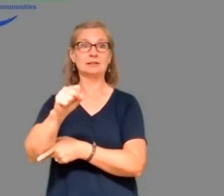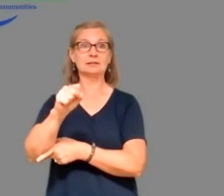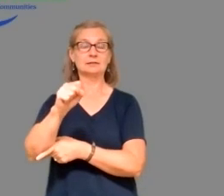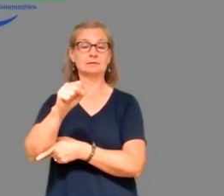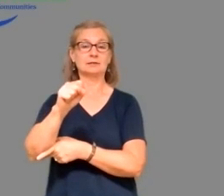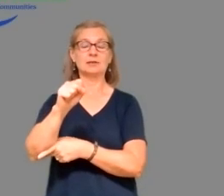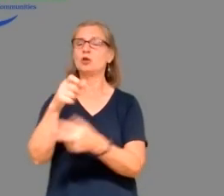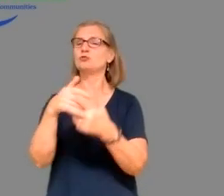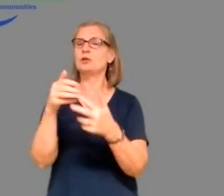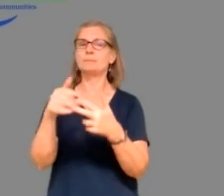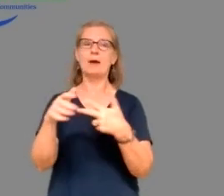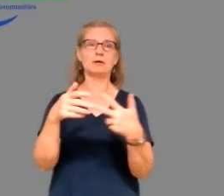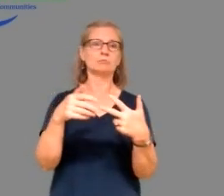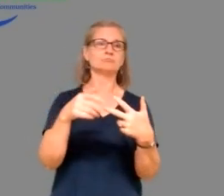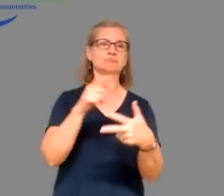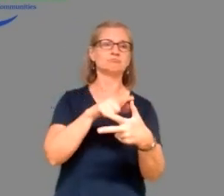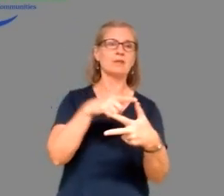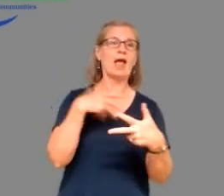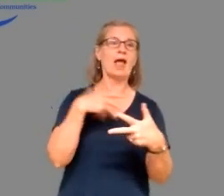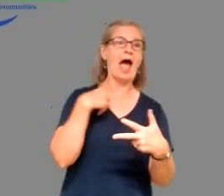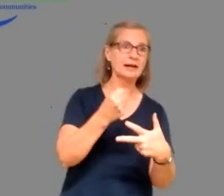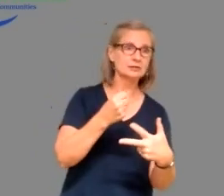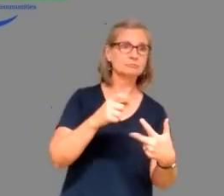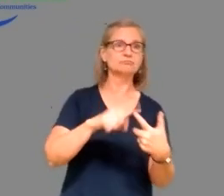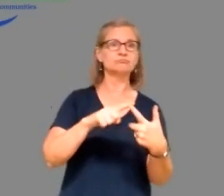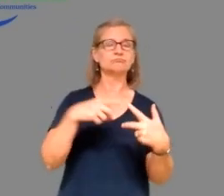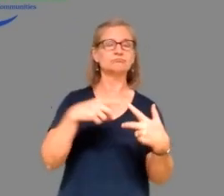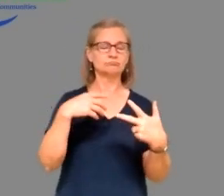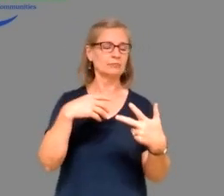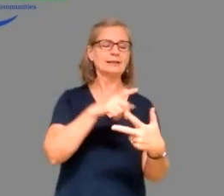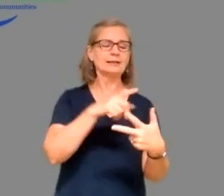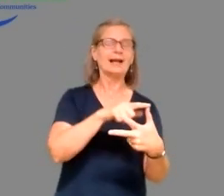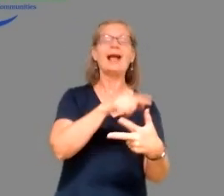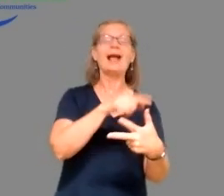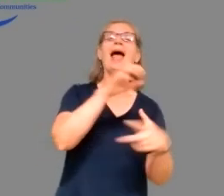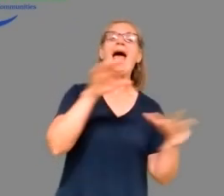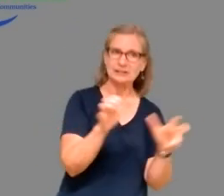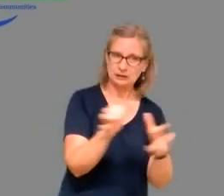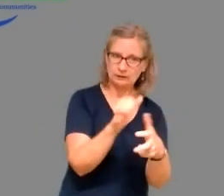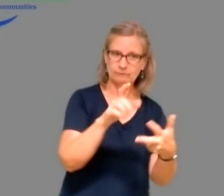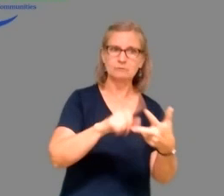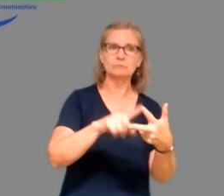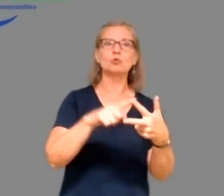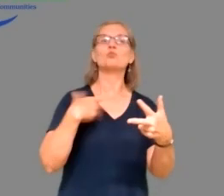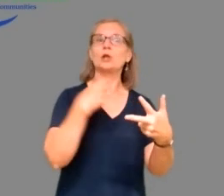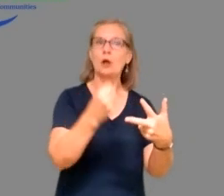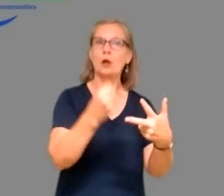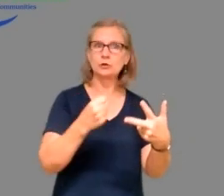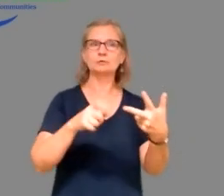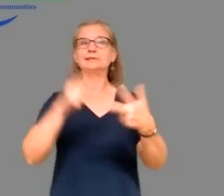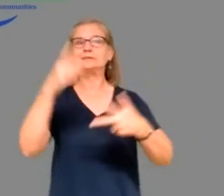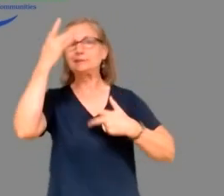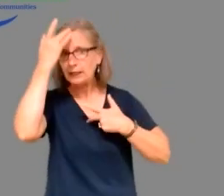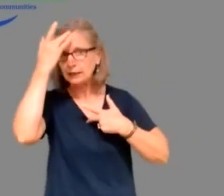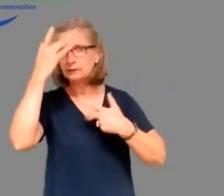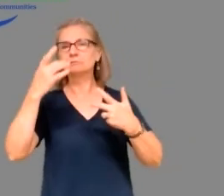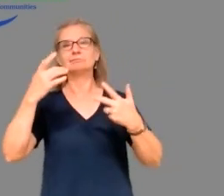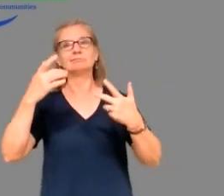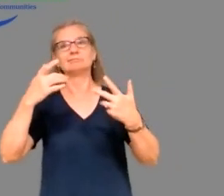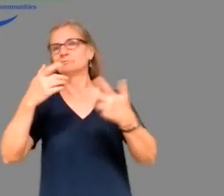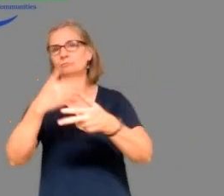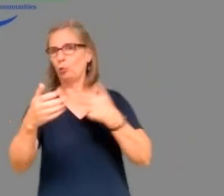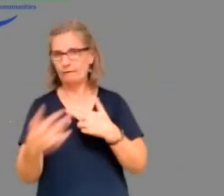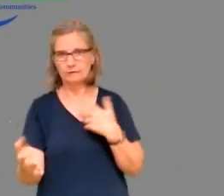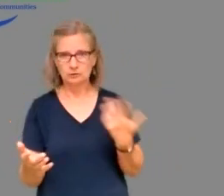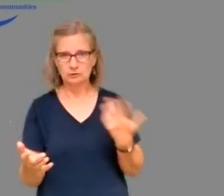recovered, sick, infectious, that's not trying to describe any of those subcategories. And we're currently